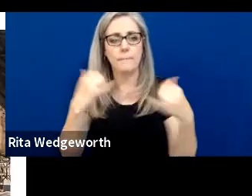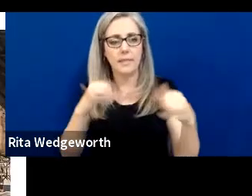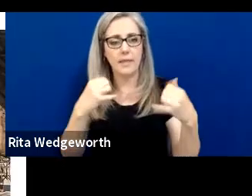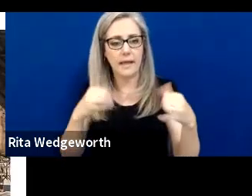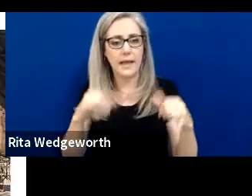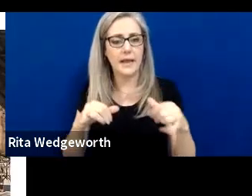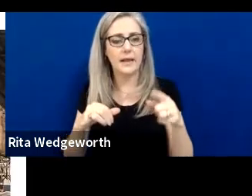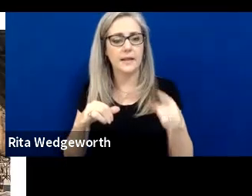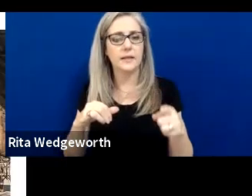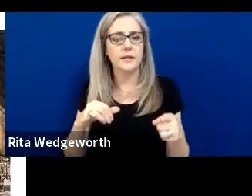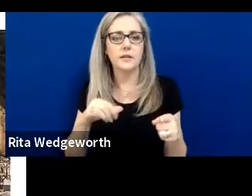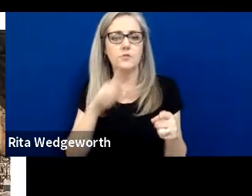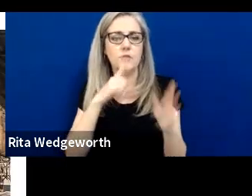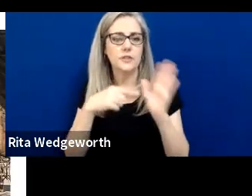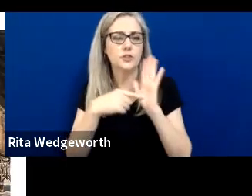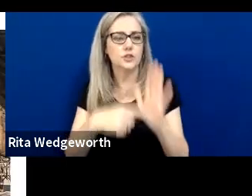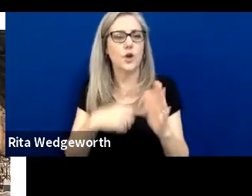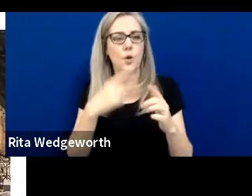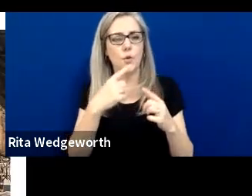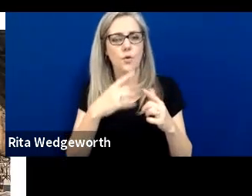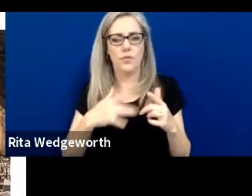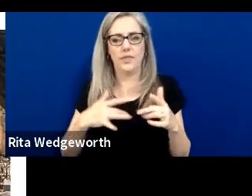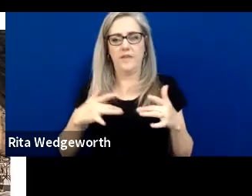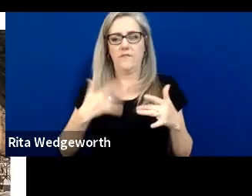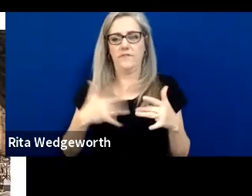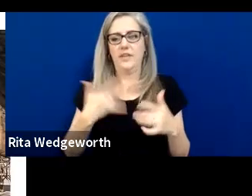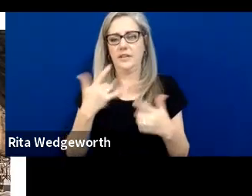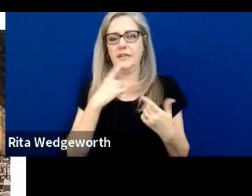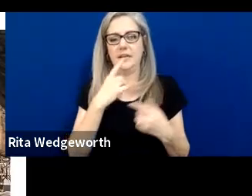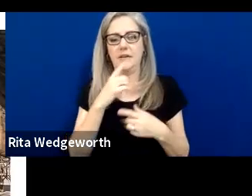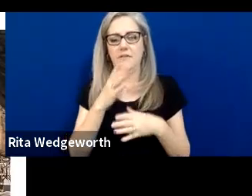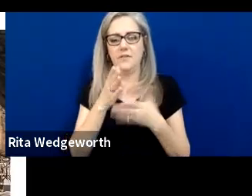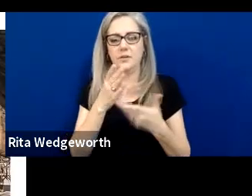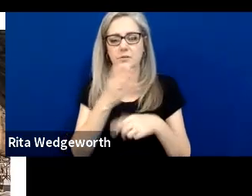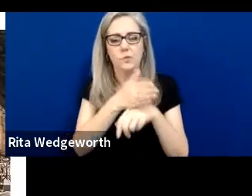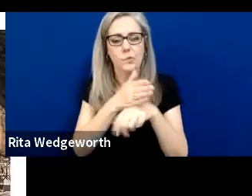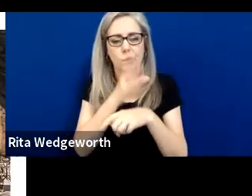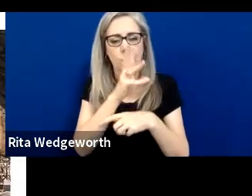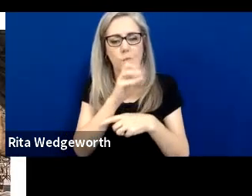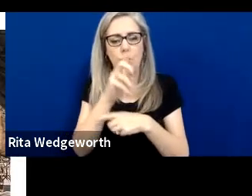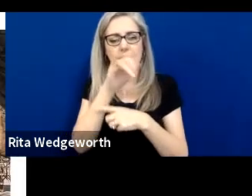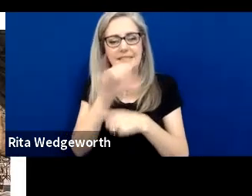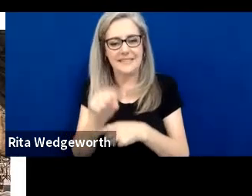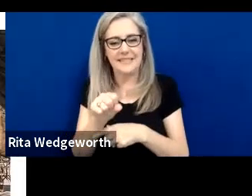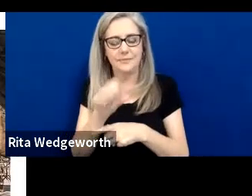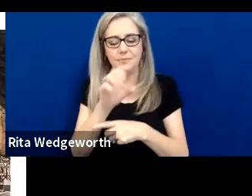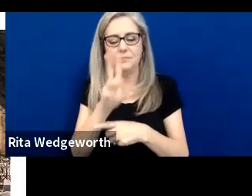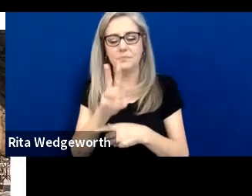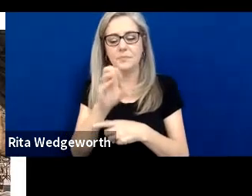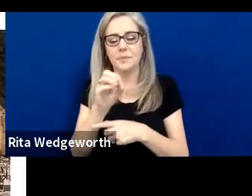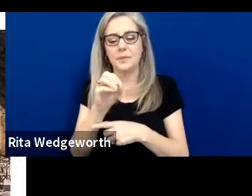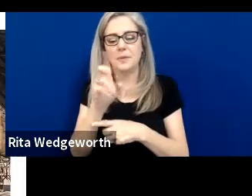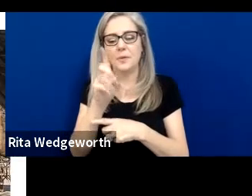really bring in that woodsy feel. And this pavilion would be a more